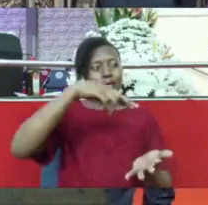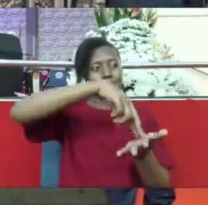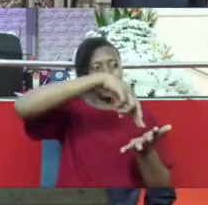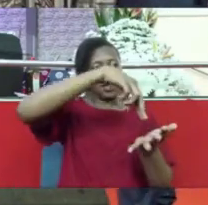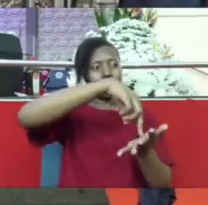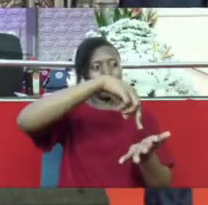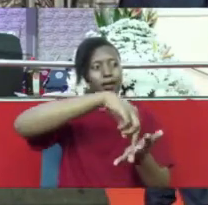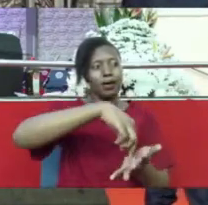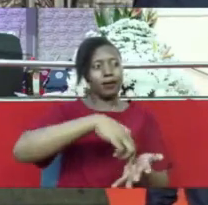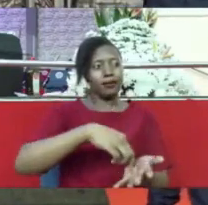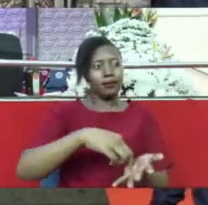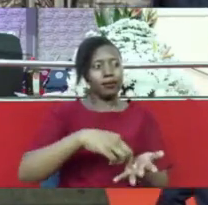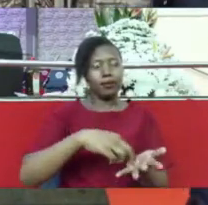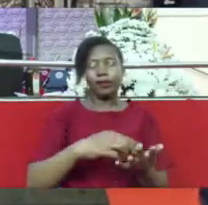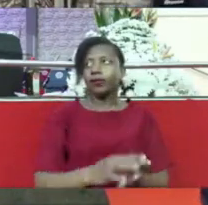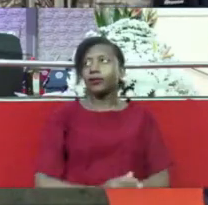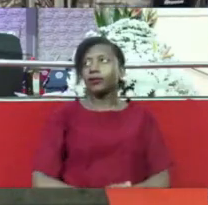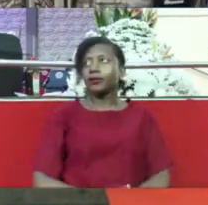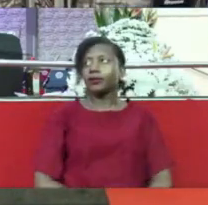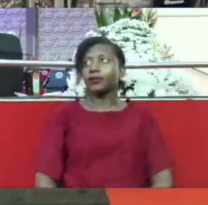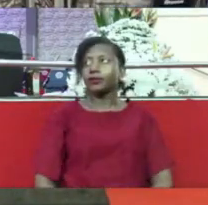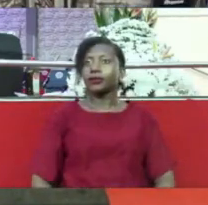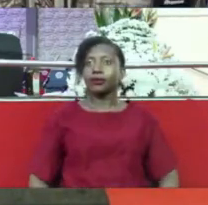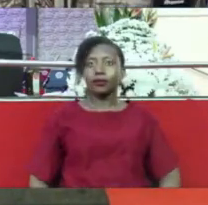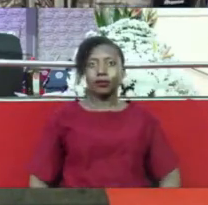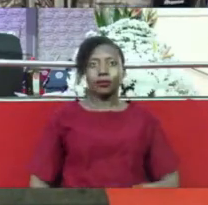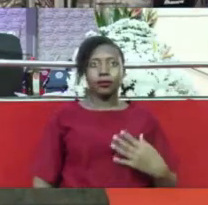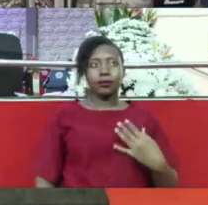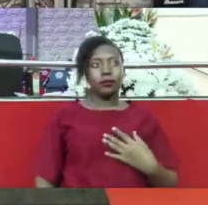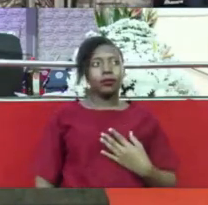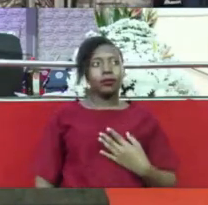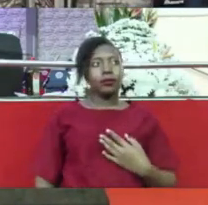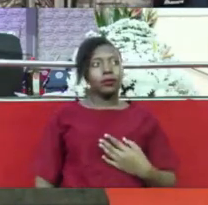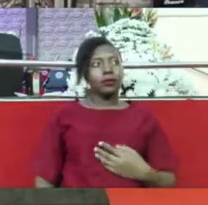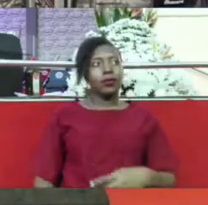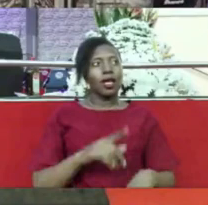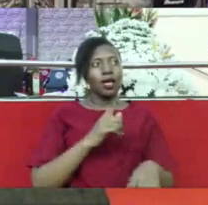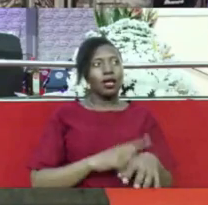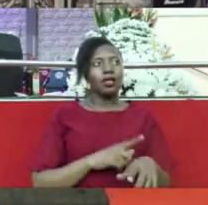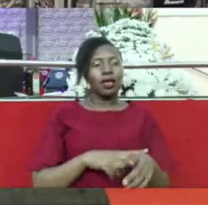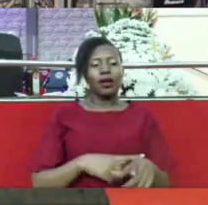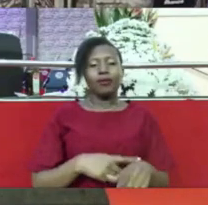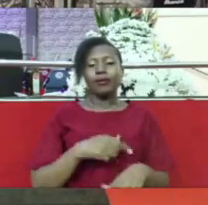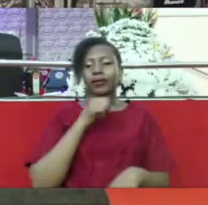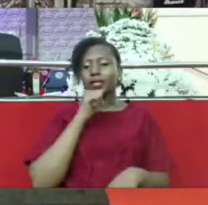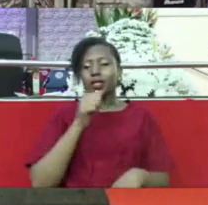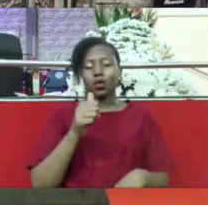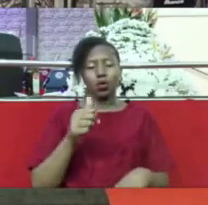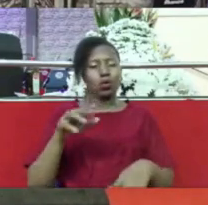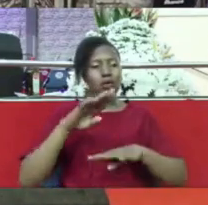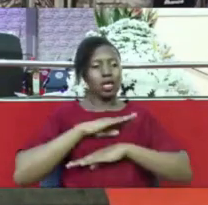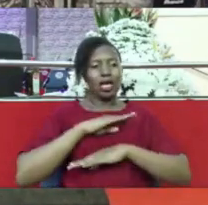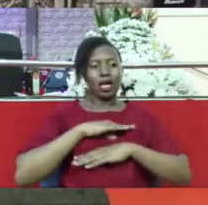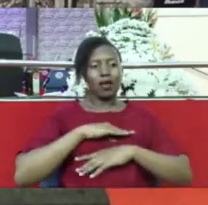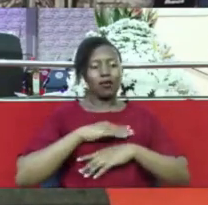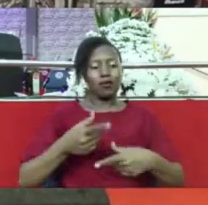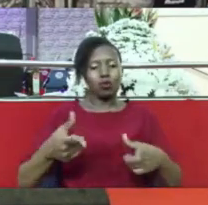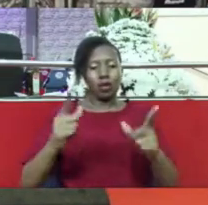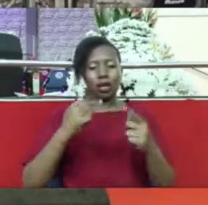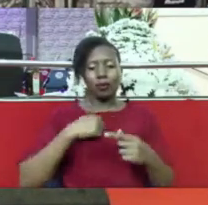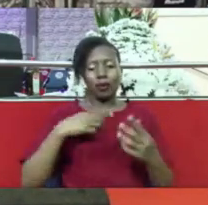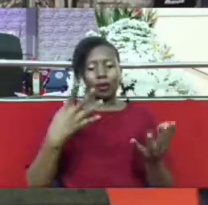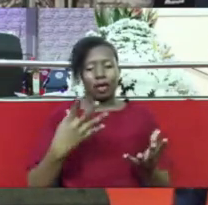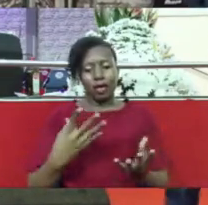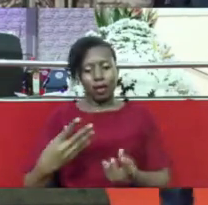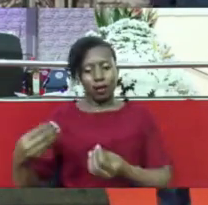yetu, at this point in time, kwa wakati huu kama huu, time does not allow me to go to the next portion, niruhusu